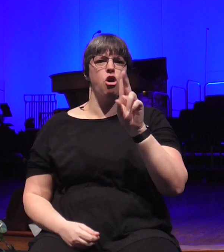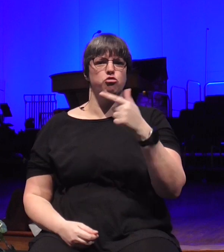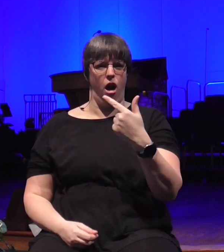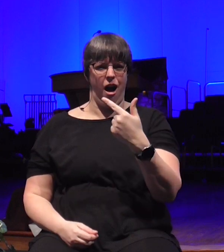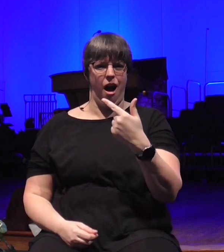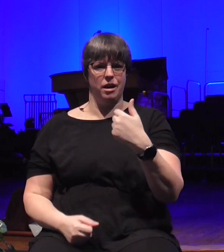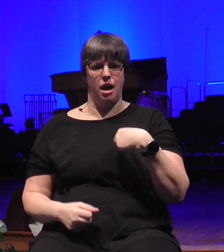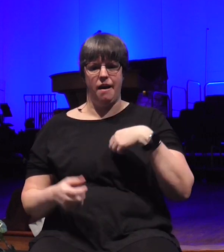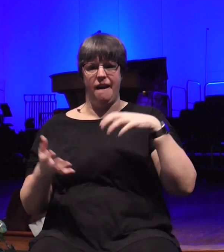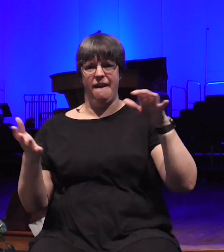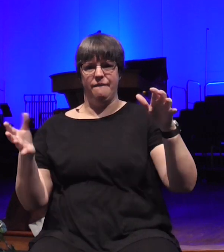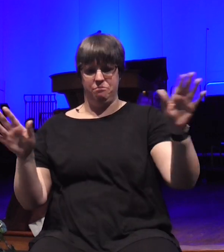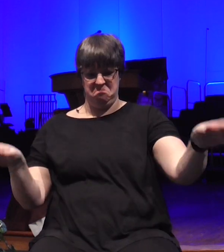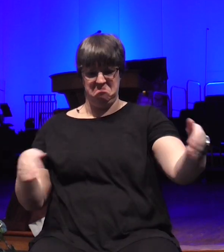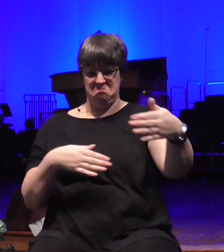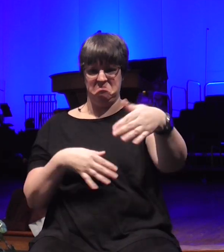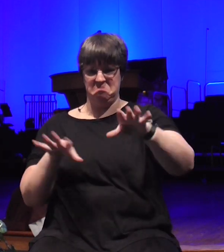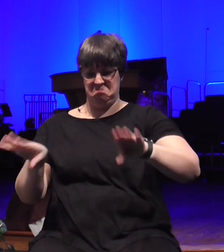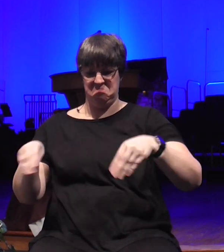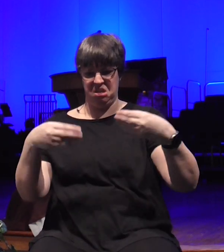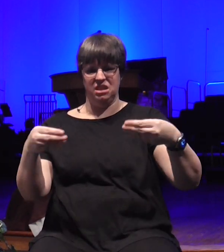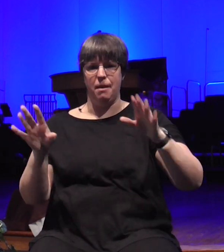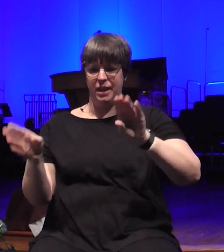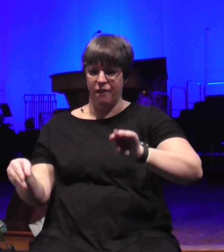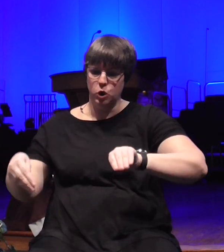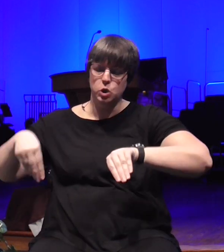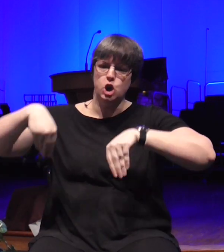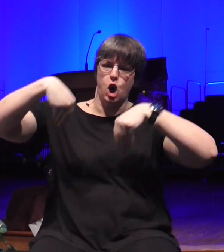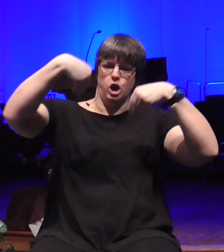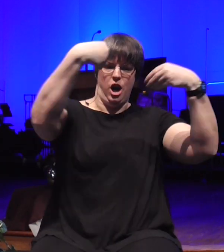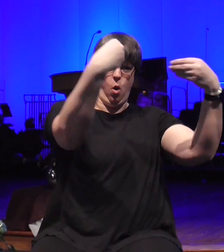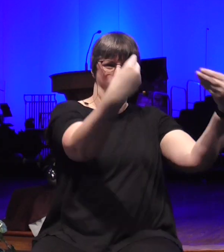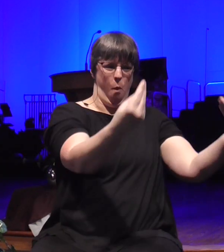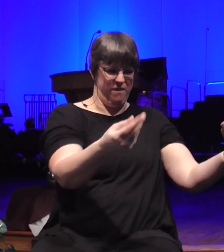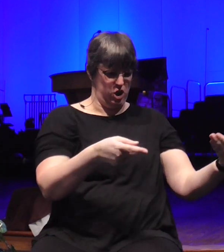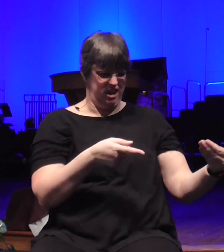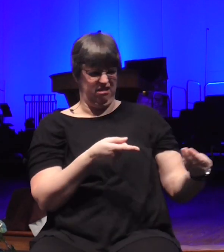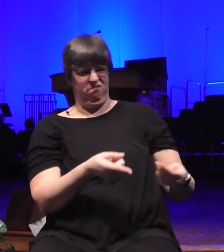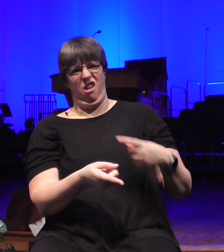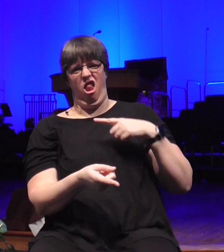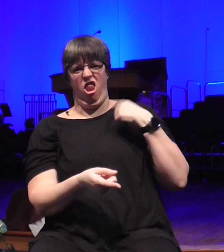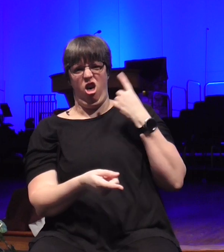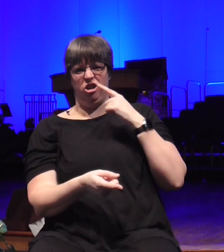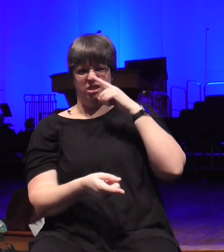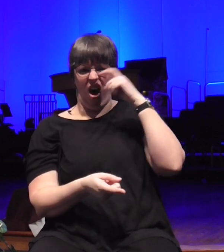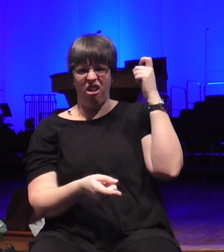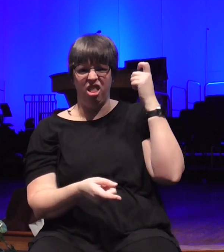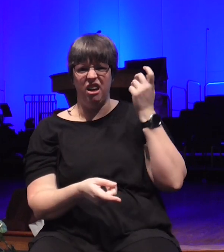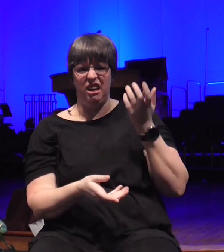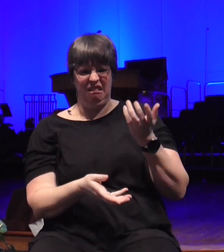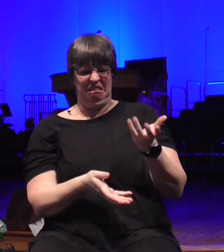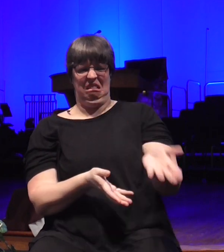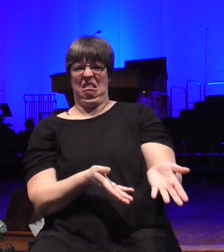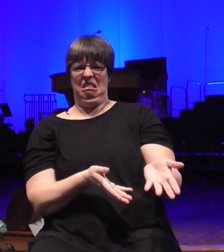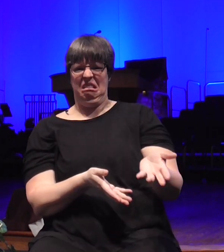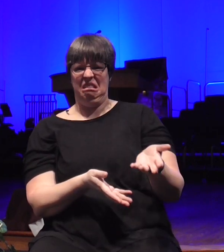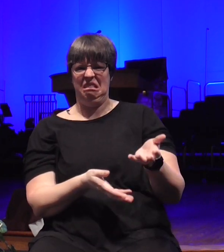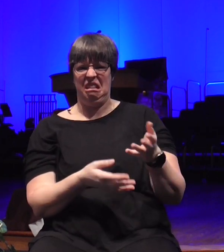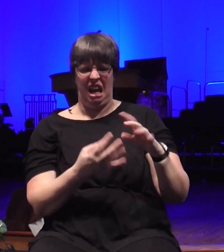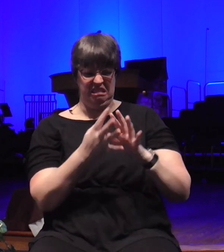ugly jumble of threads and making no sense, and it's not attractive. And when we're in the midst of a painful experience, the world looks like that to